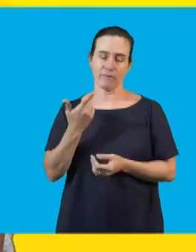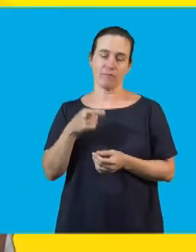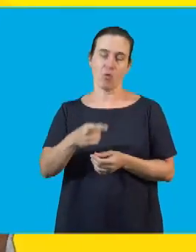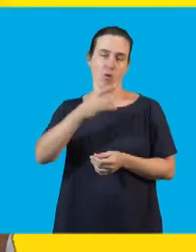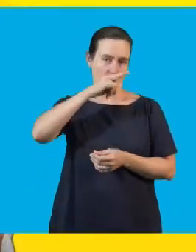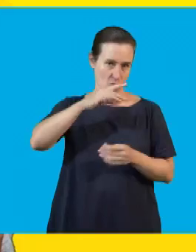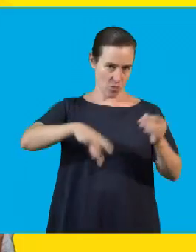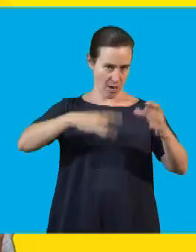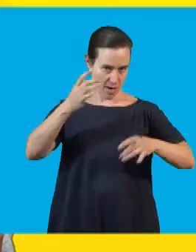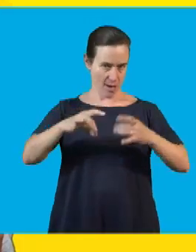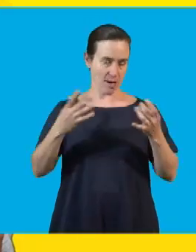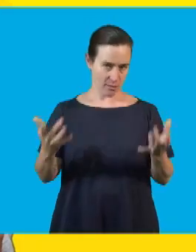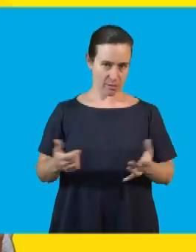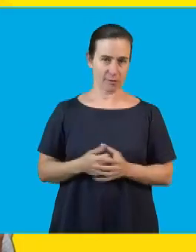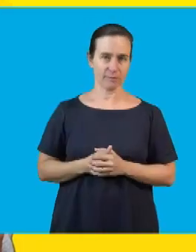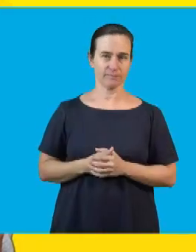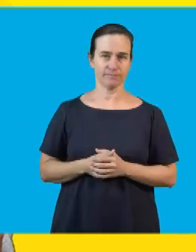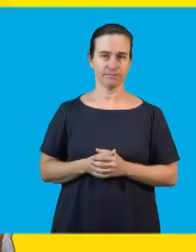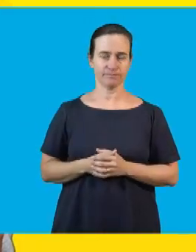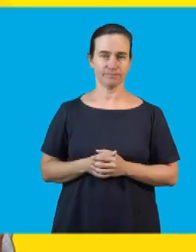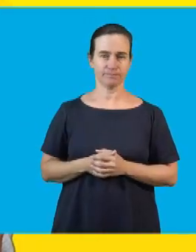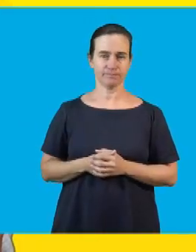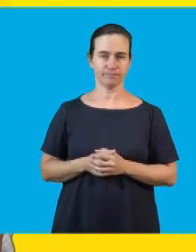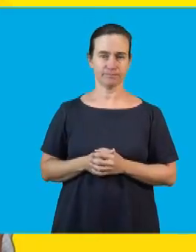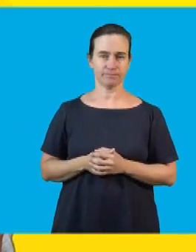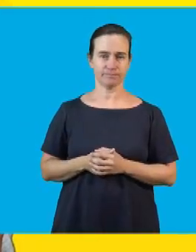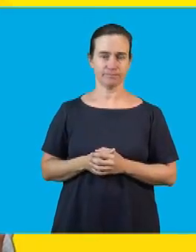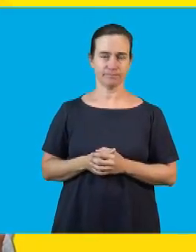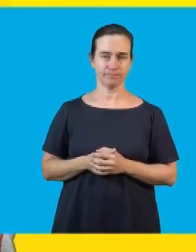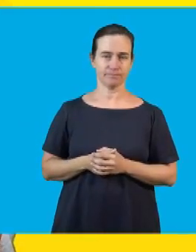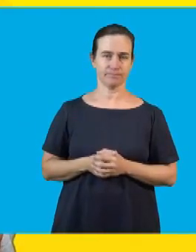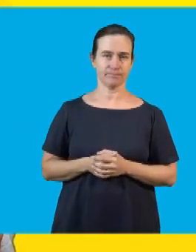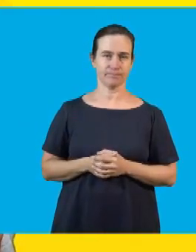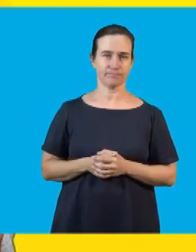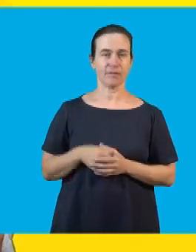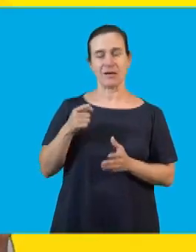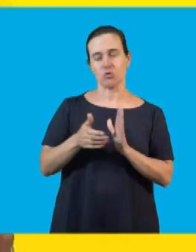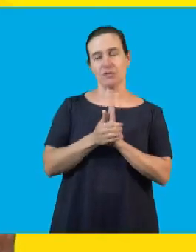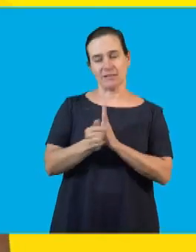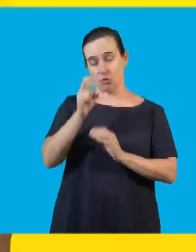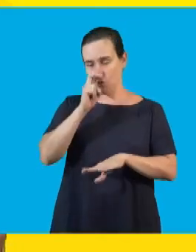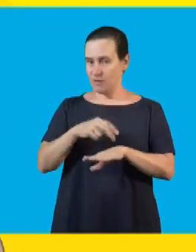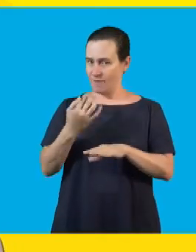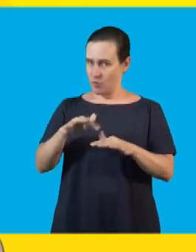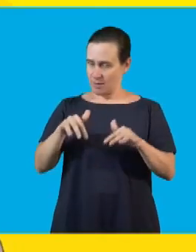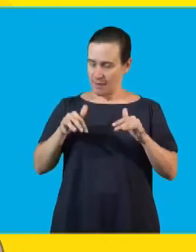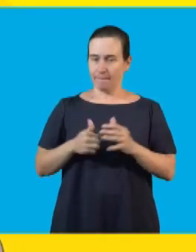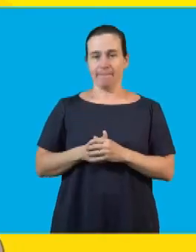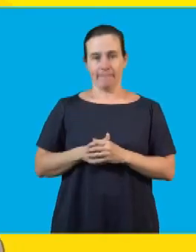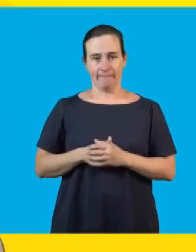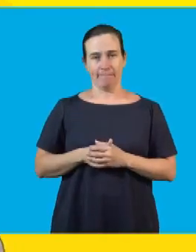questions based on cartoons and your skills that you need to